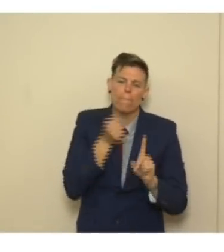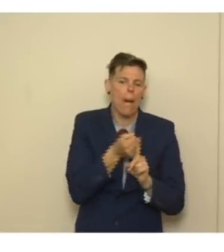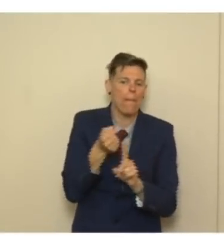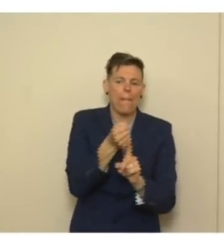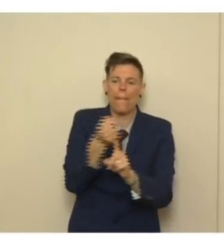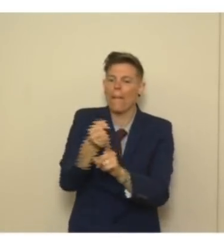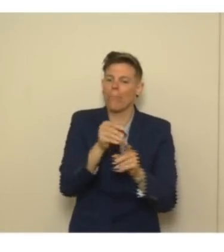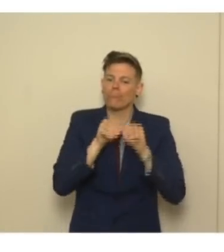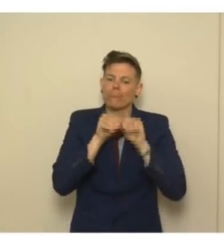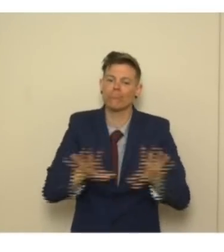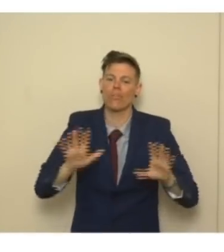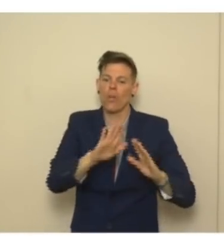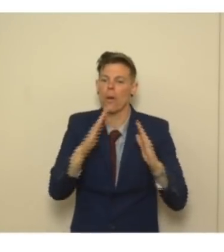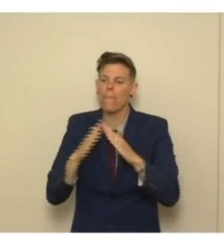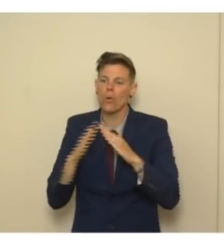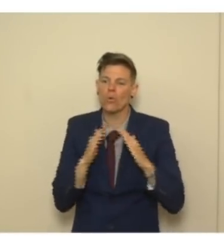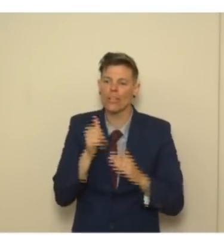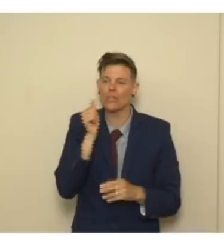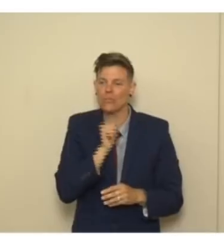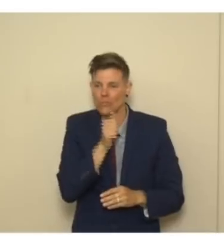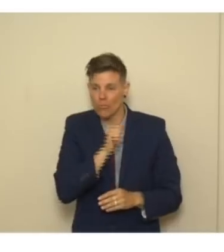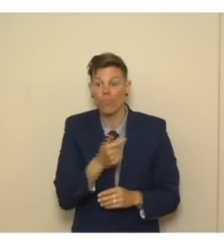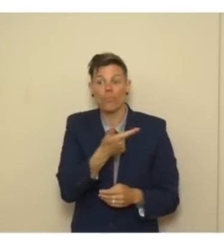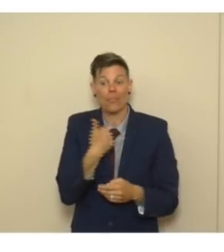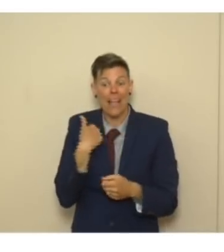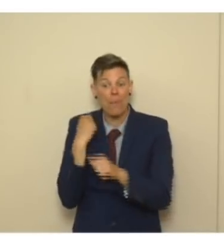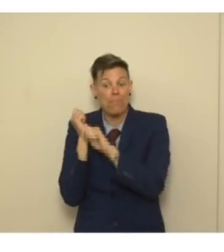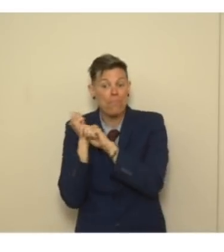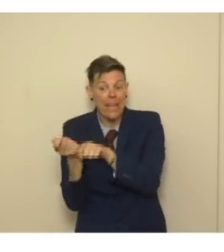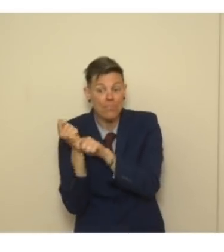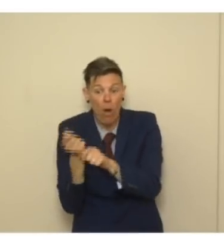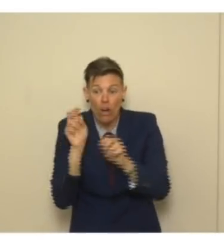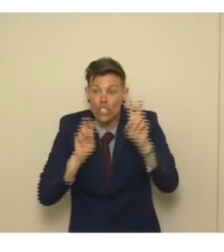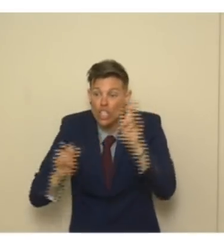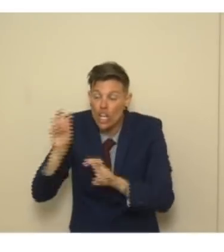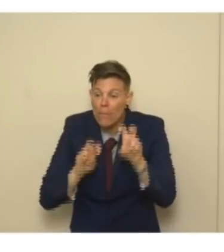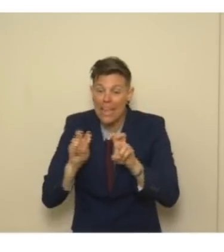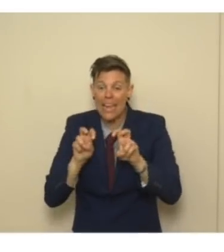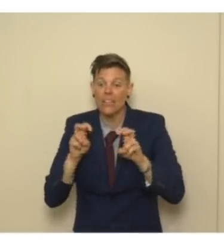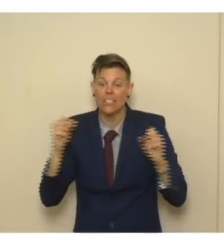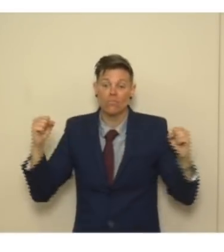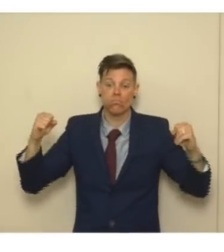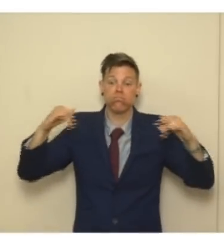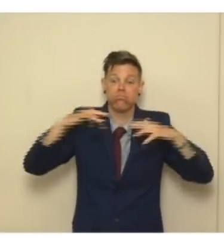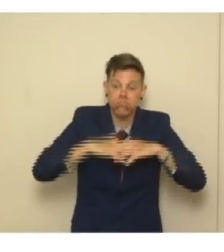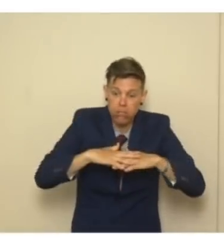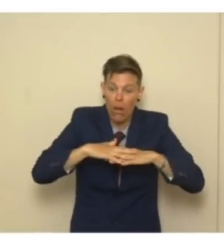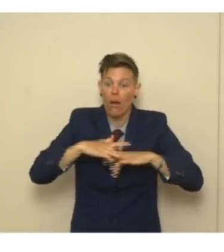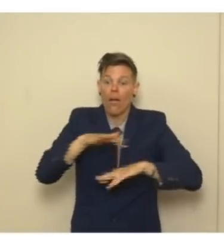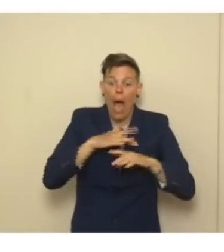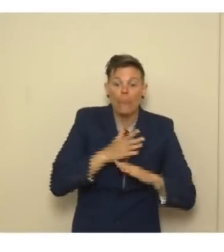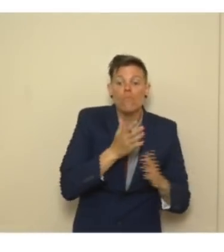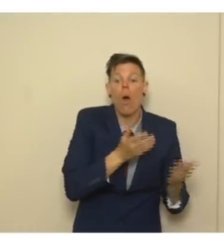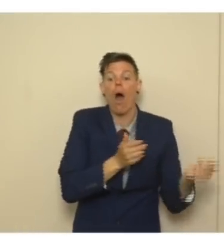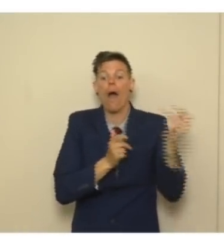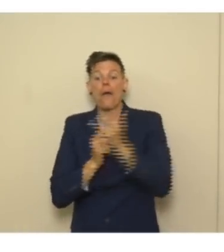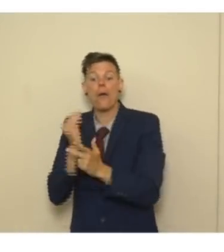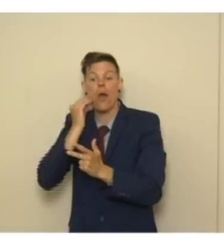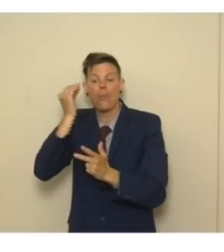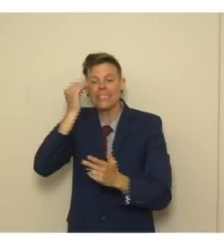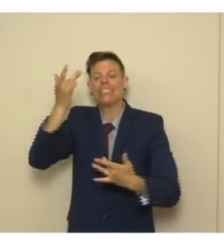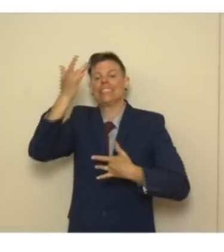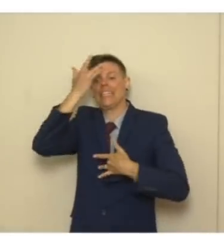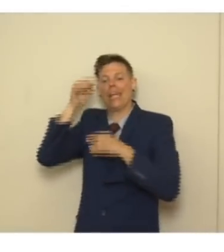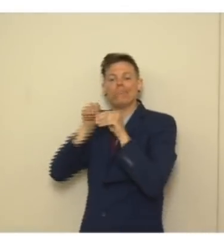played in the tournament, coaches and players came back with COVID cases. And so this is a challenge for us.